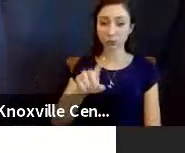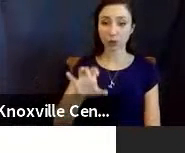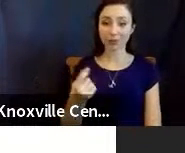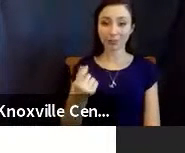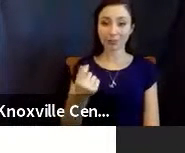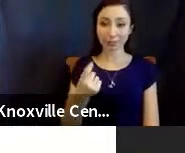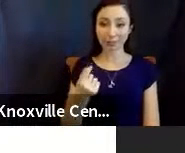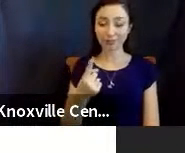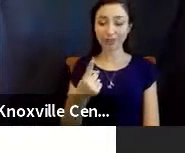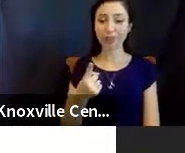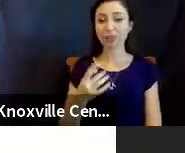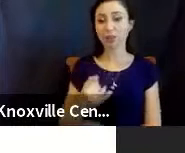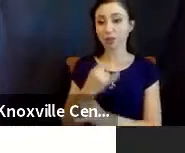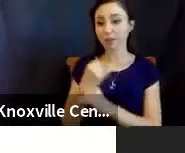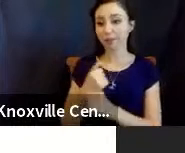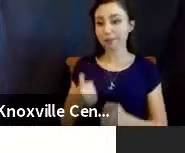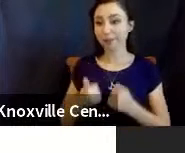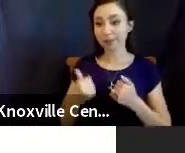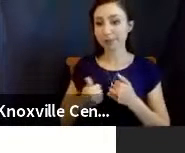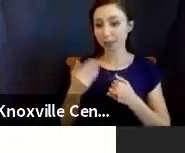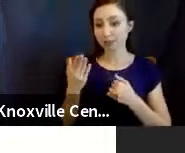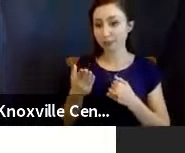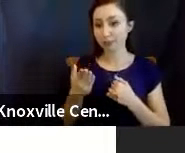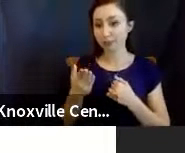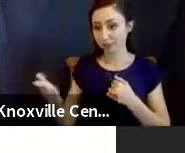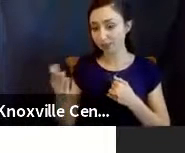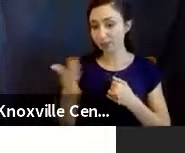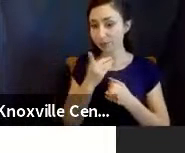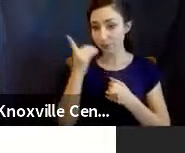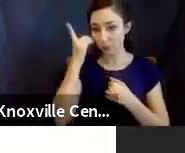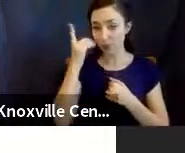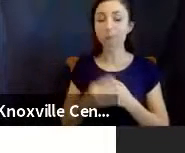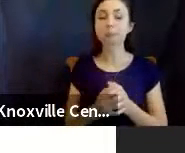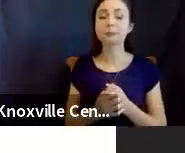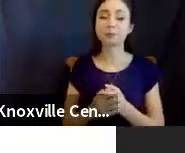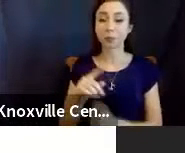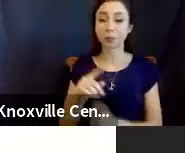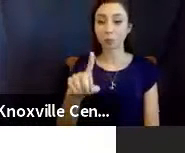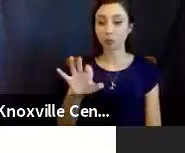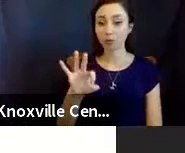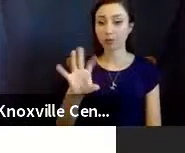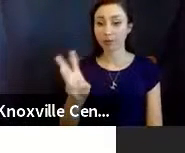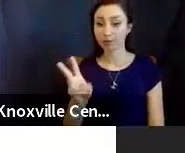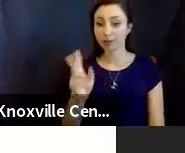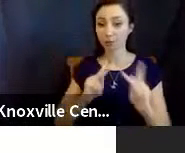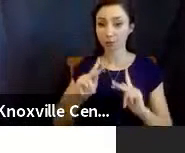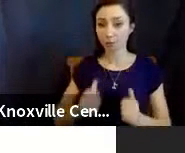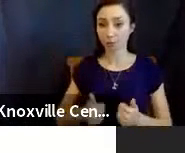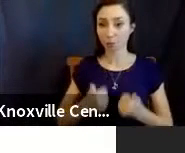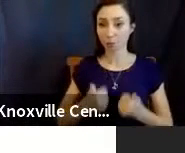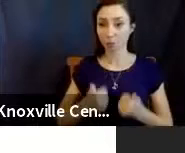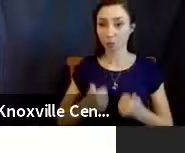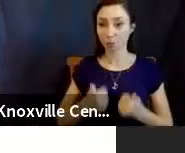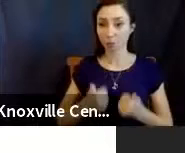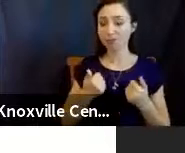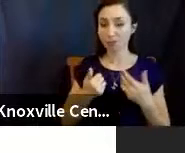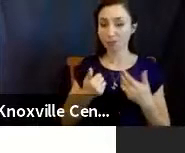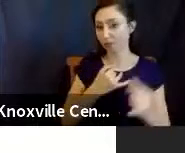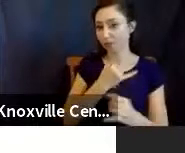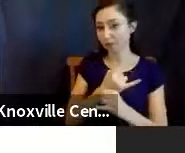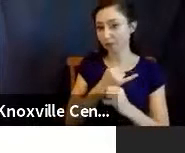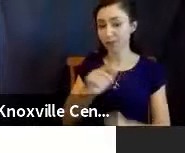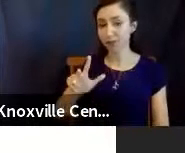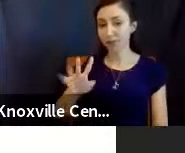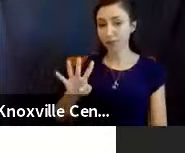those are on-campus residential students, 196 are students residing off campus, and 34